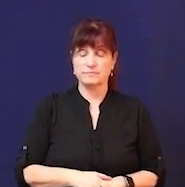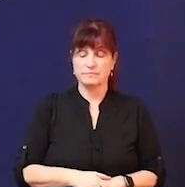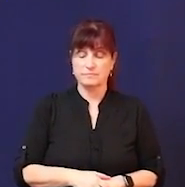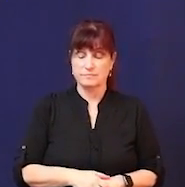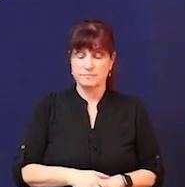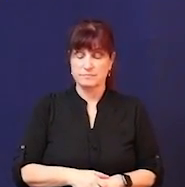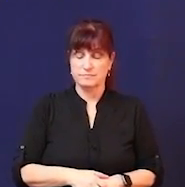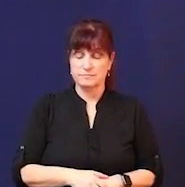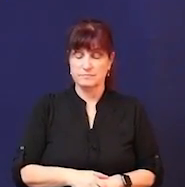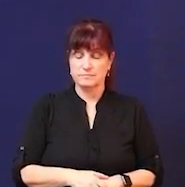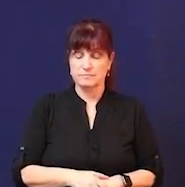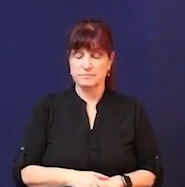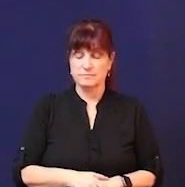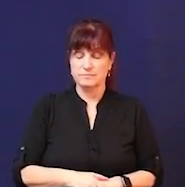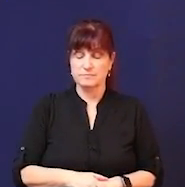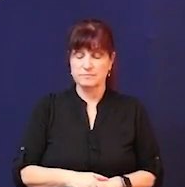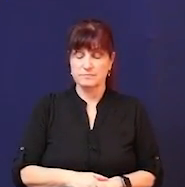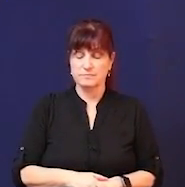salvation.